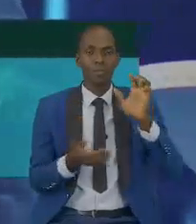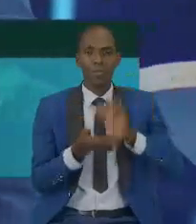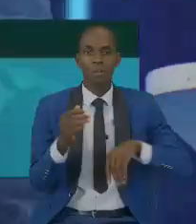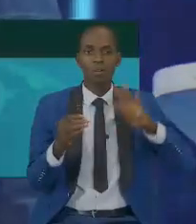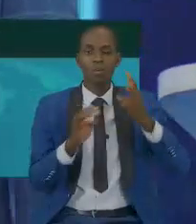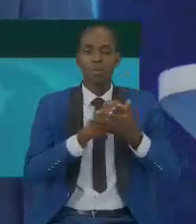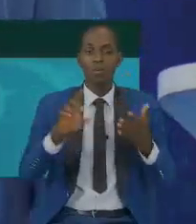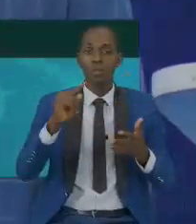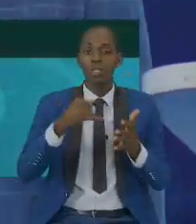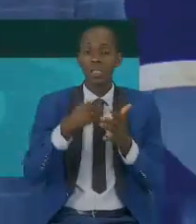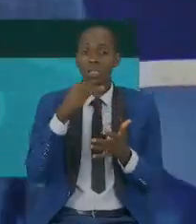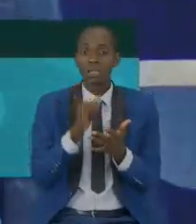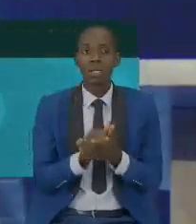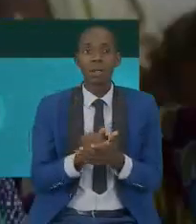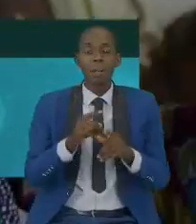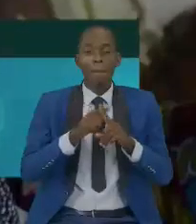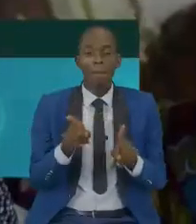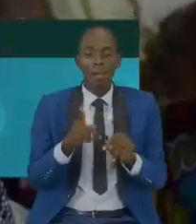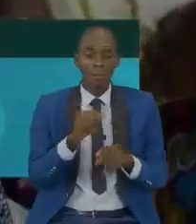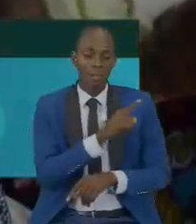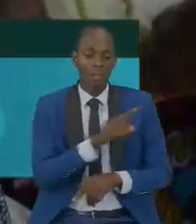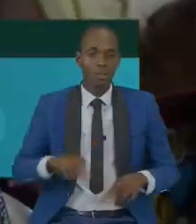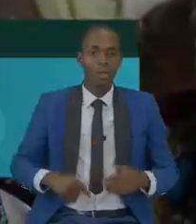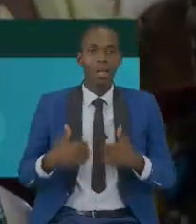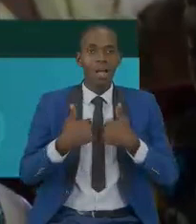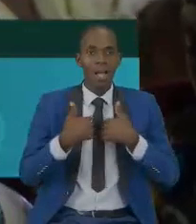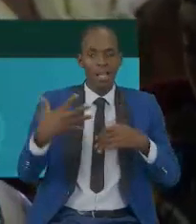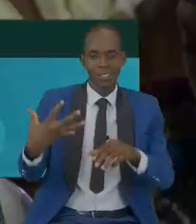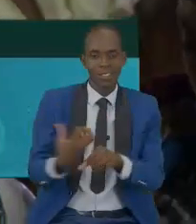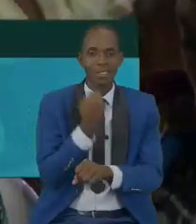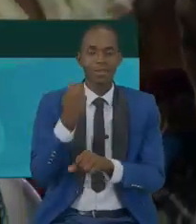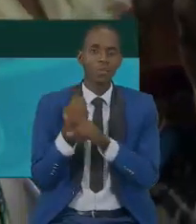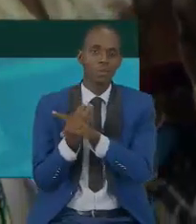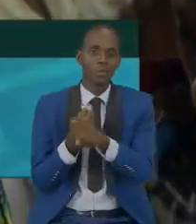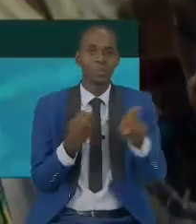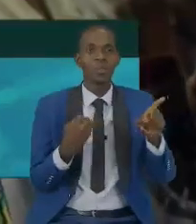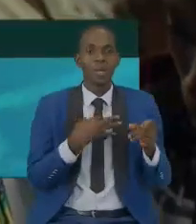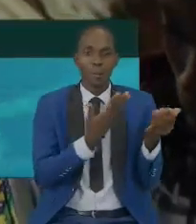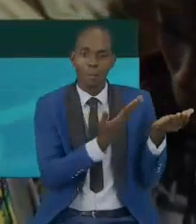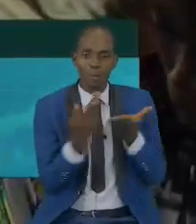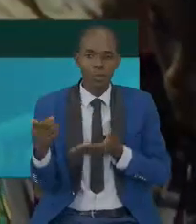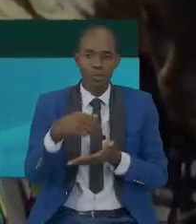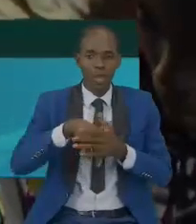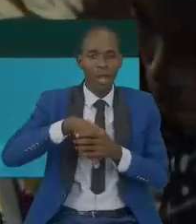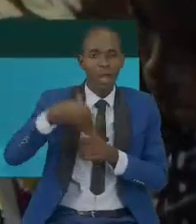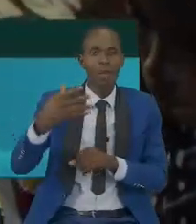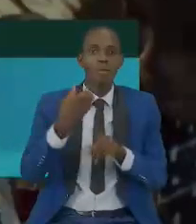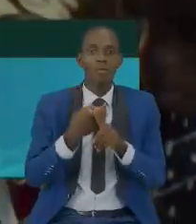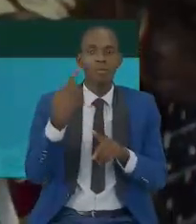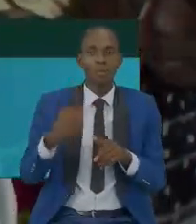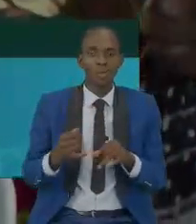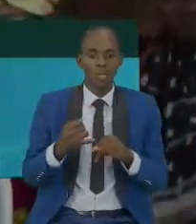but the Lord has taken you and brought you forth out of the